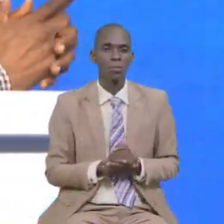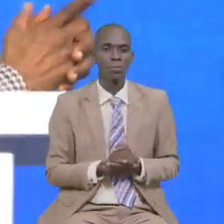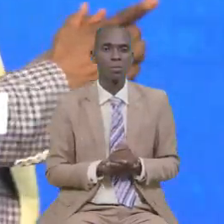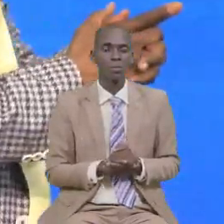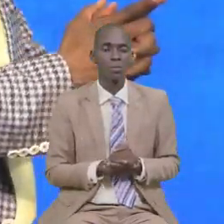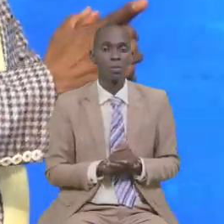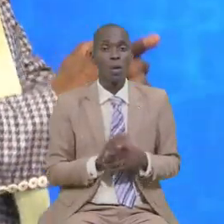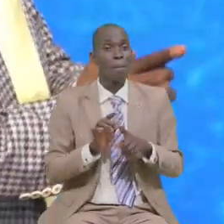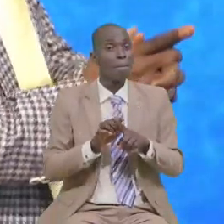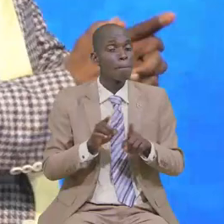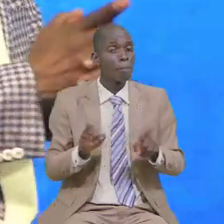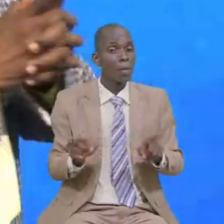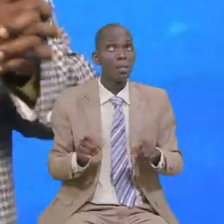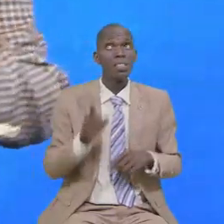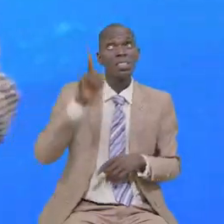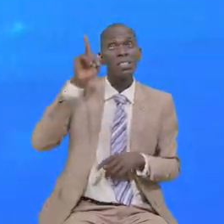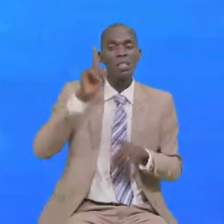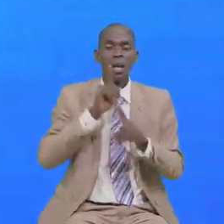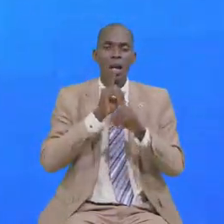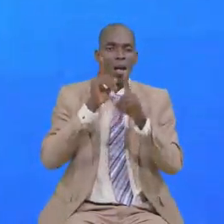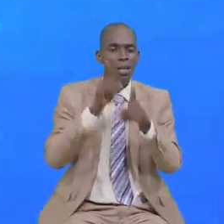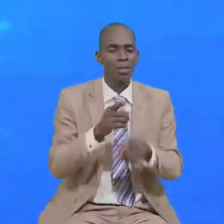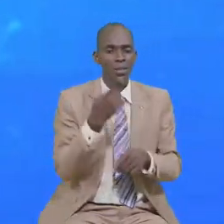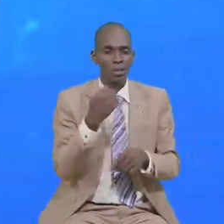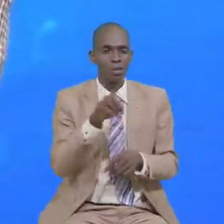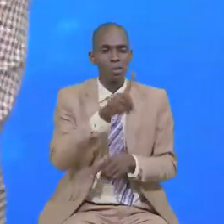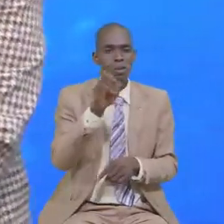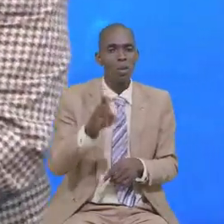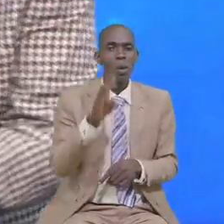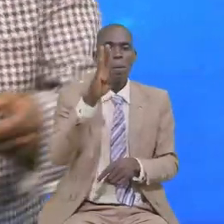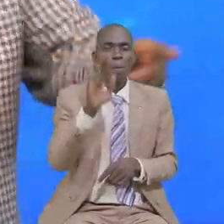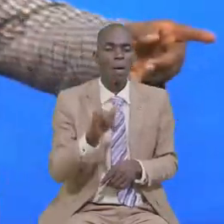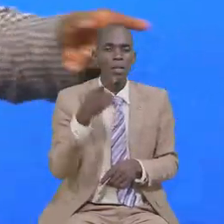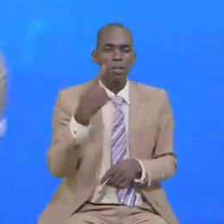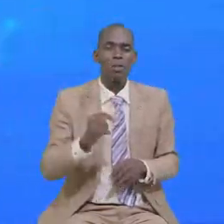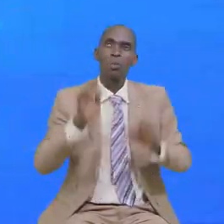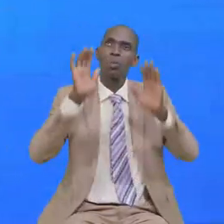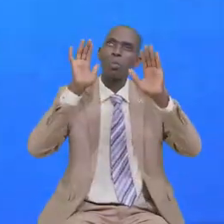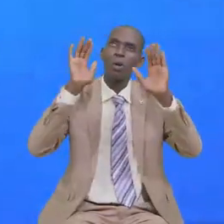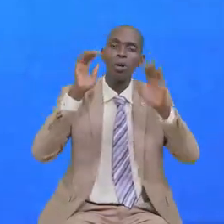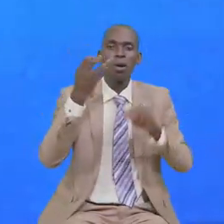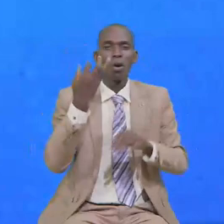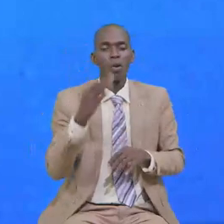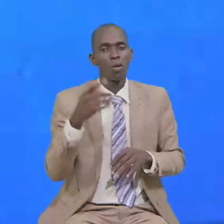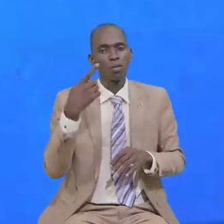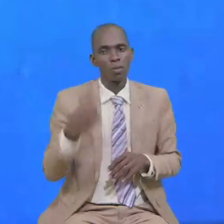But he answered the question by the wonder of the